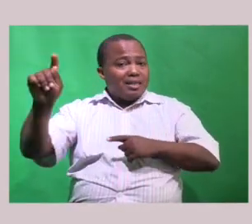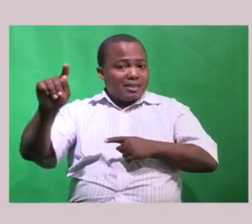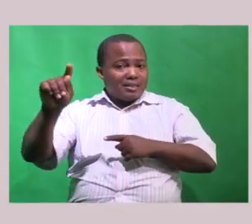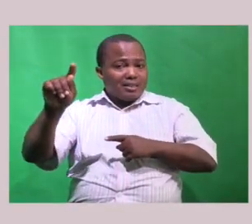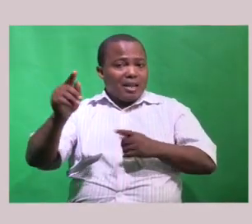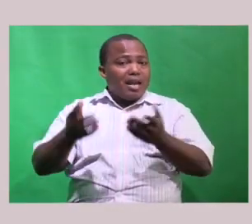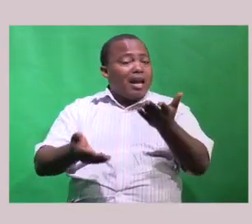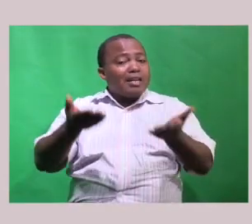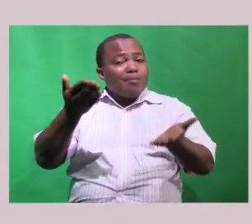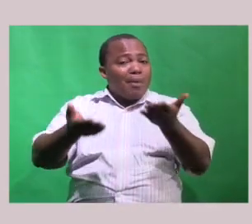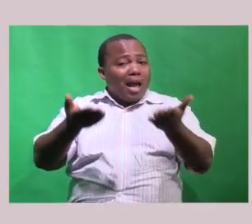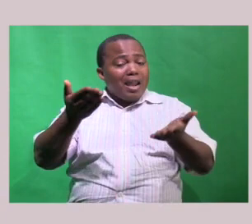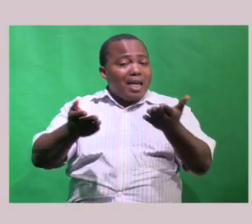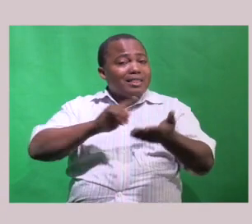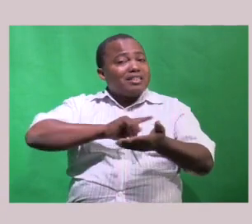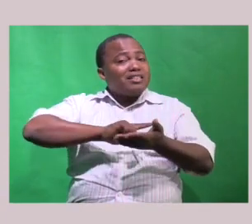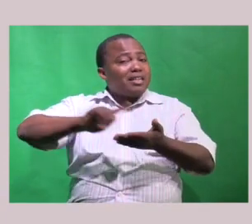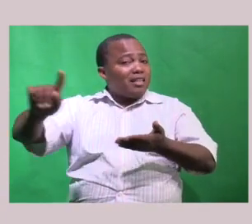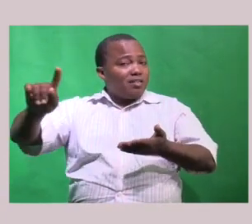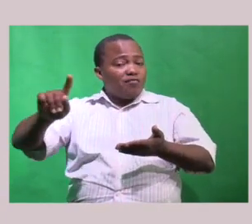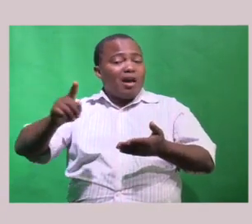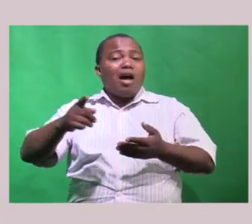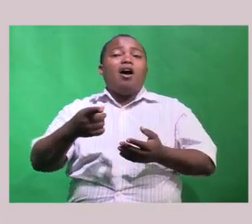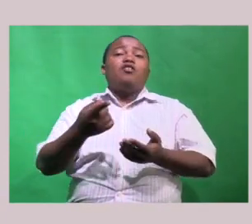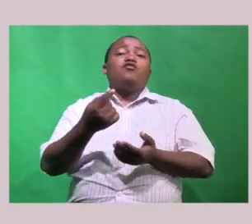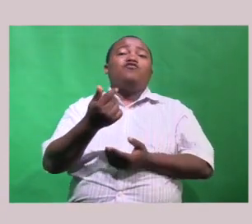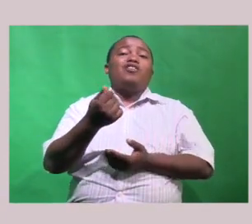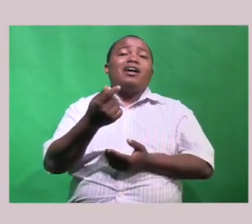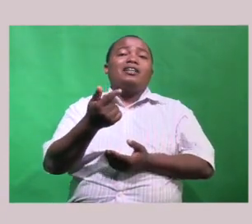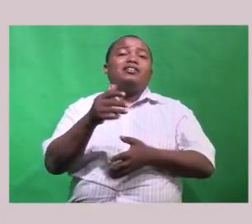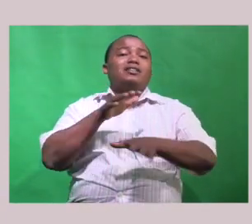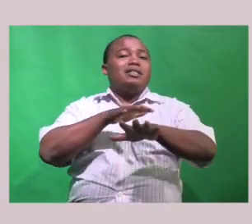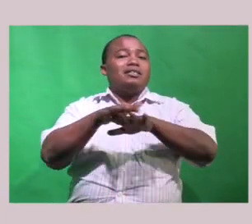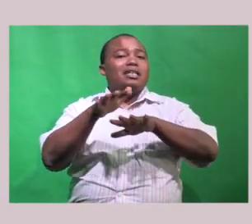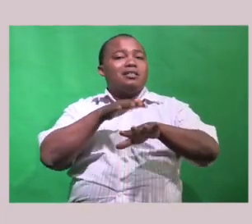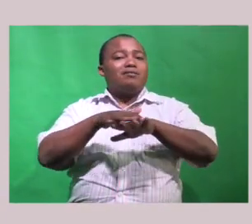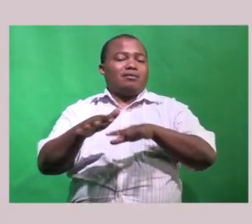balance transfer to financial statement.